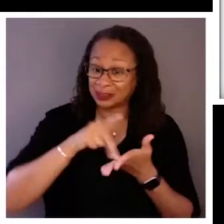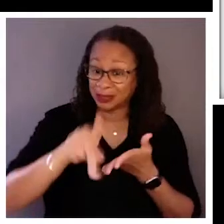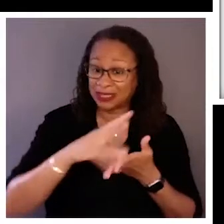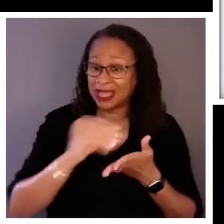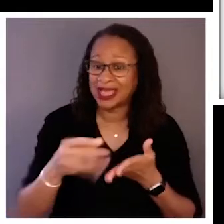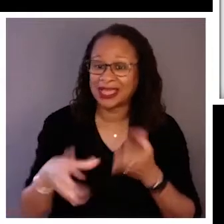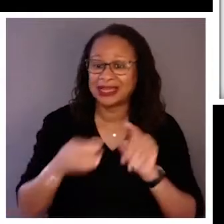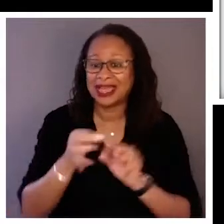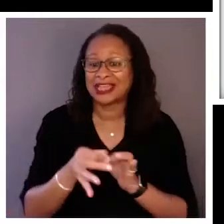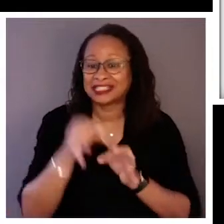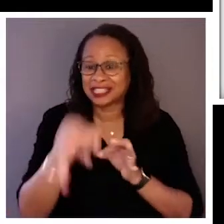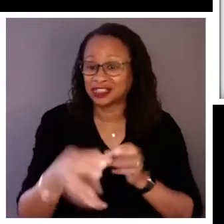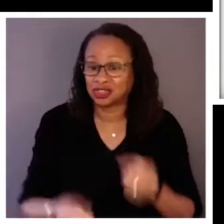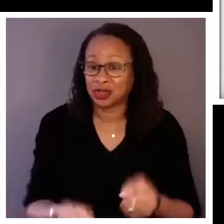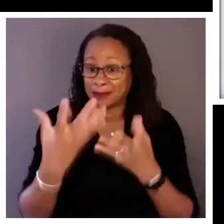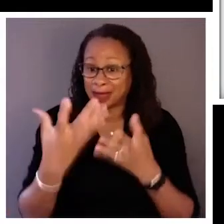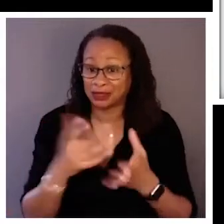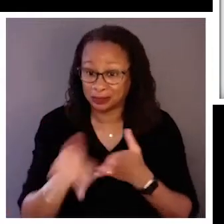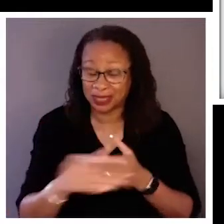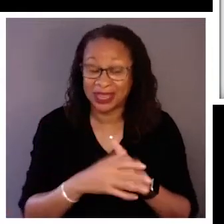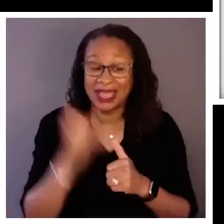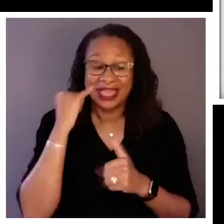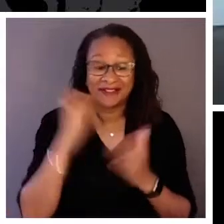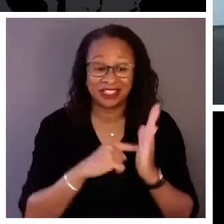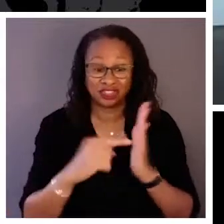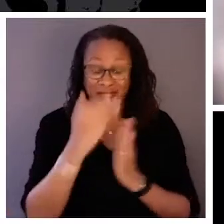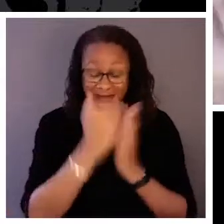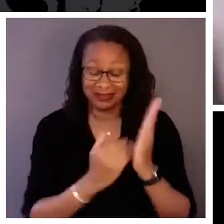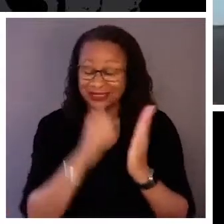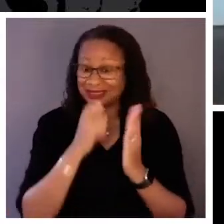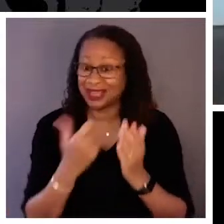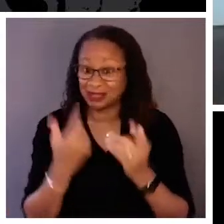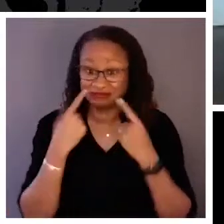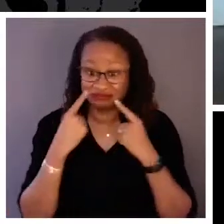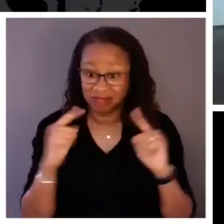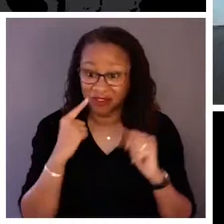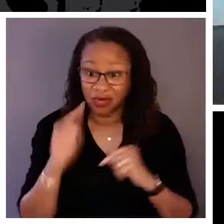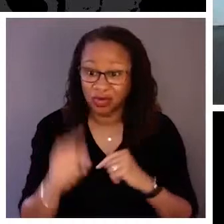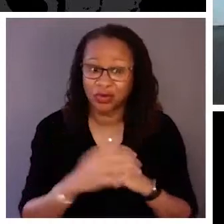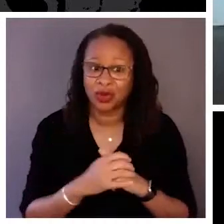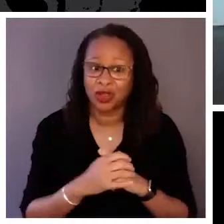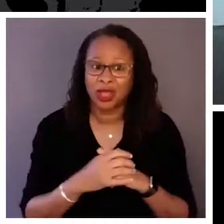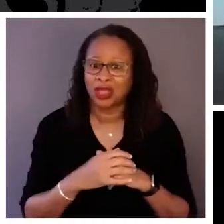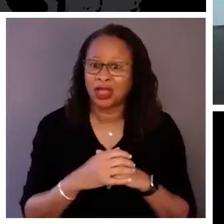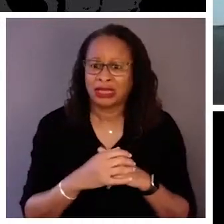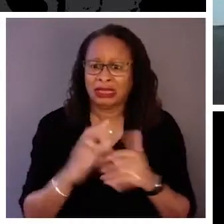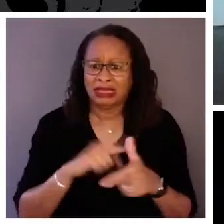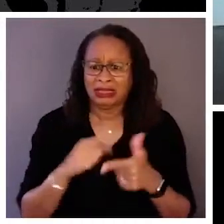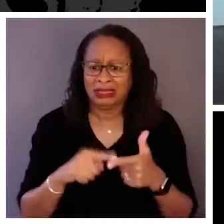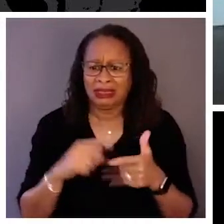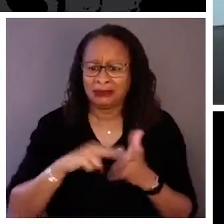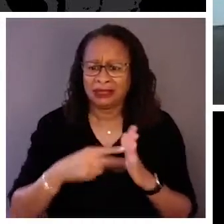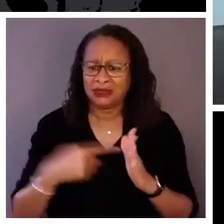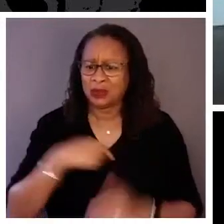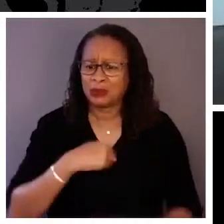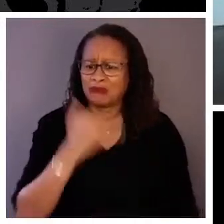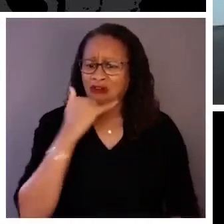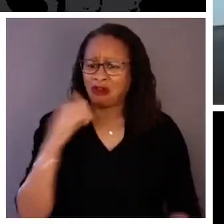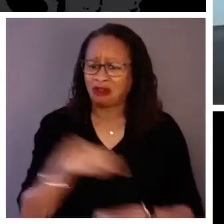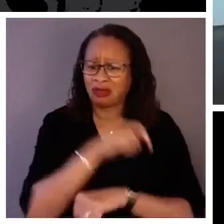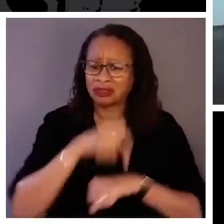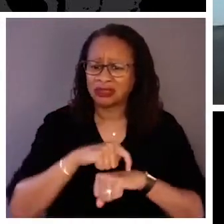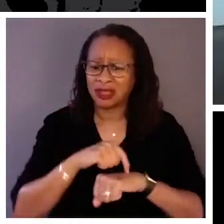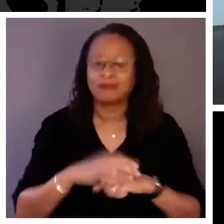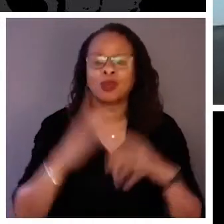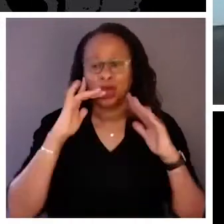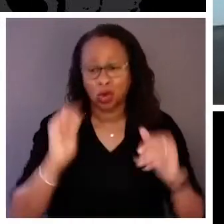amounts paid. So if this checklist doesn't work for you, then we've been doing this all wrong. We hope it does.